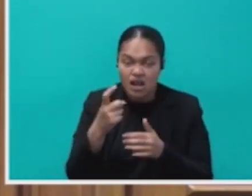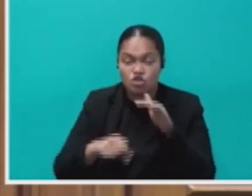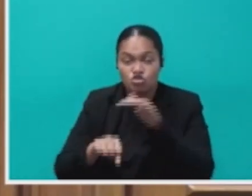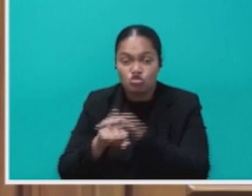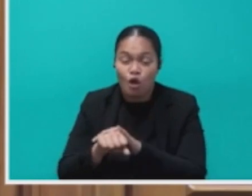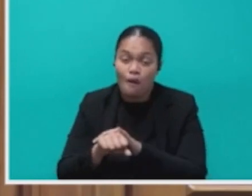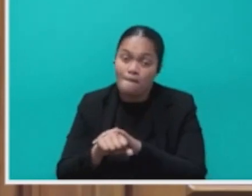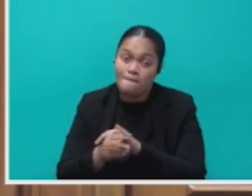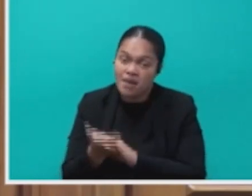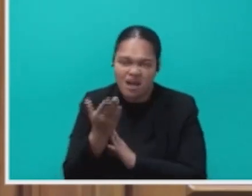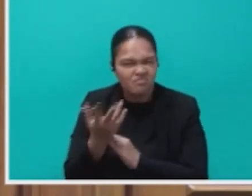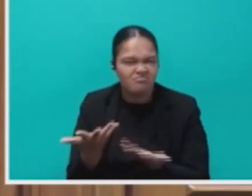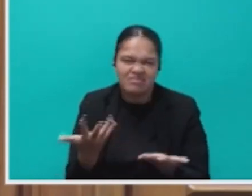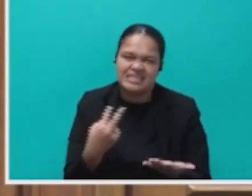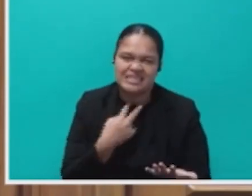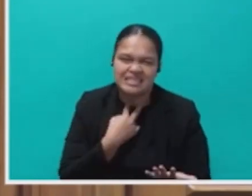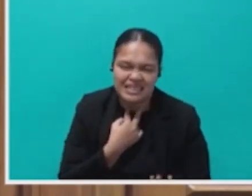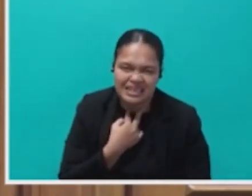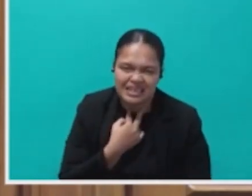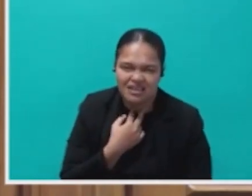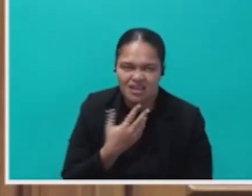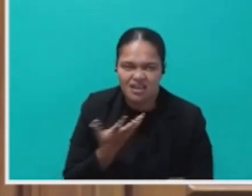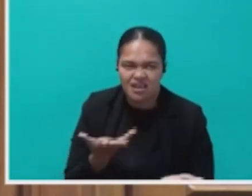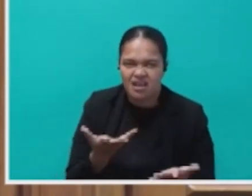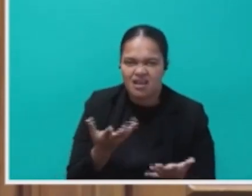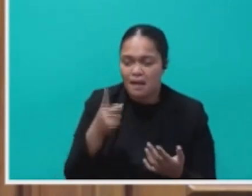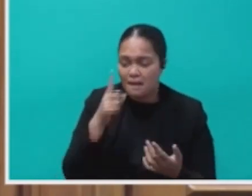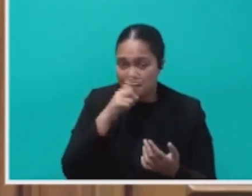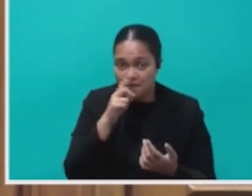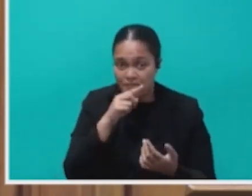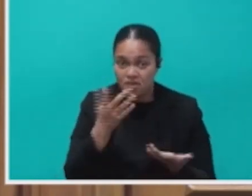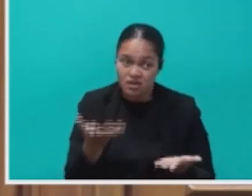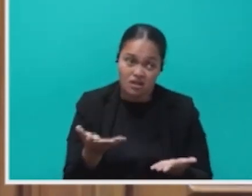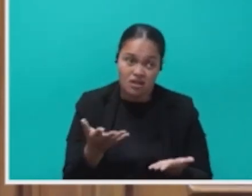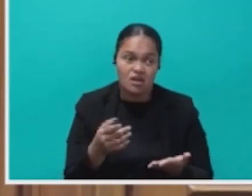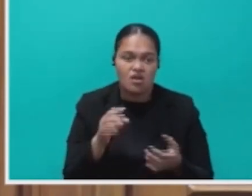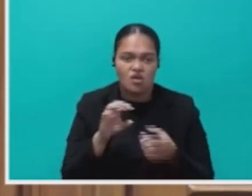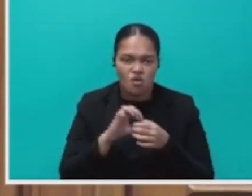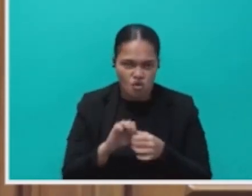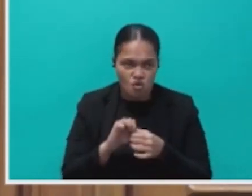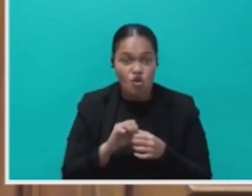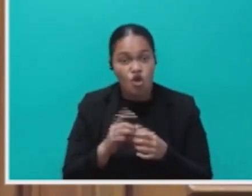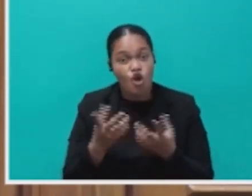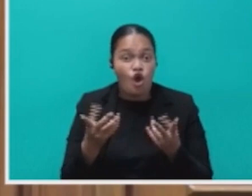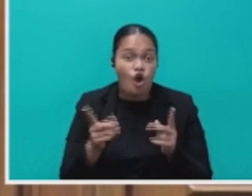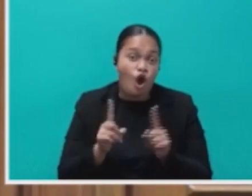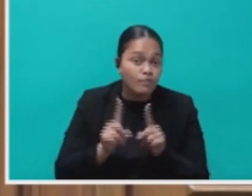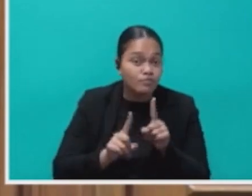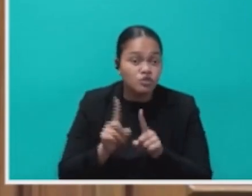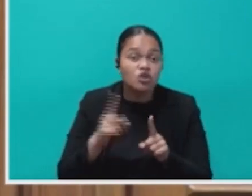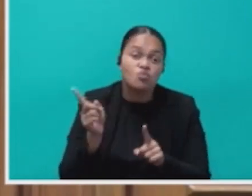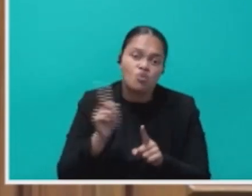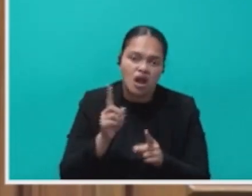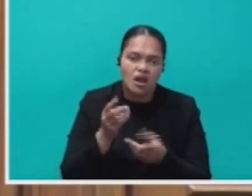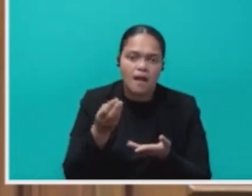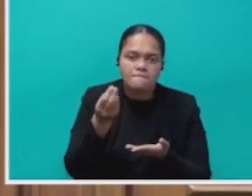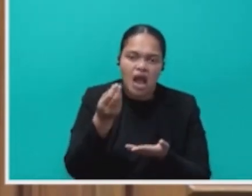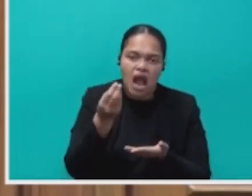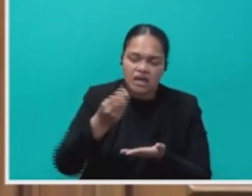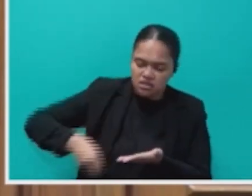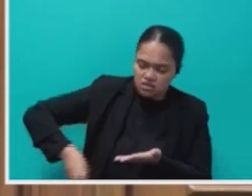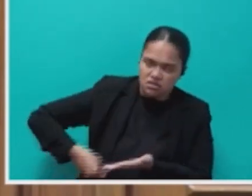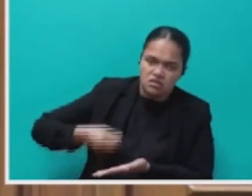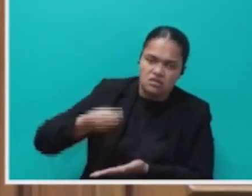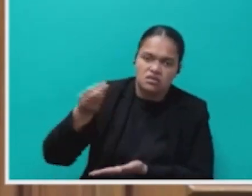is impossible. And if passengers are determined to travel, then their only option is to give cash to